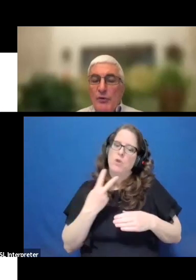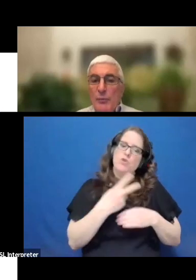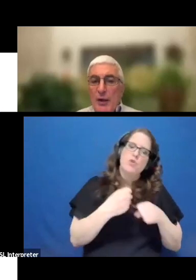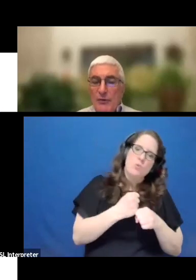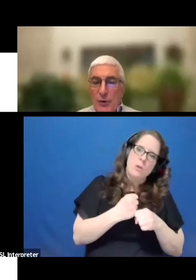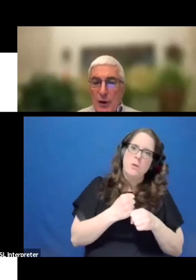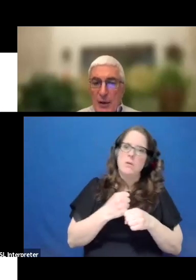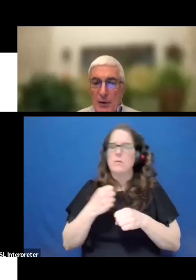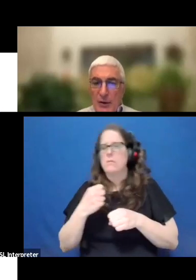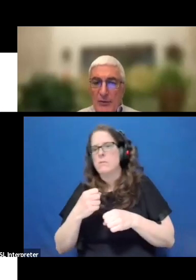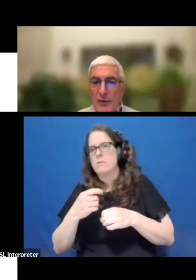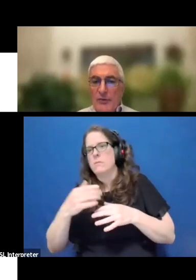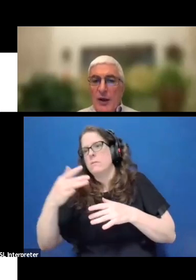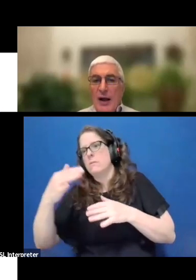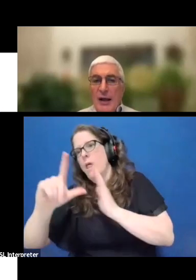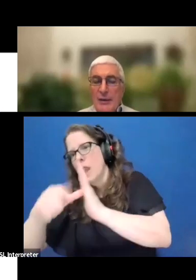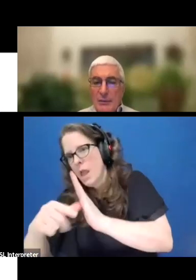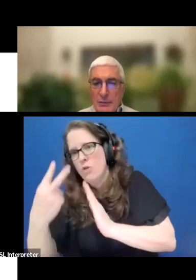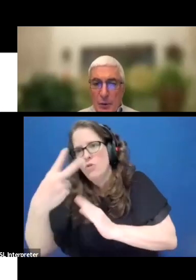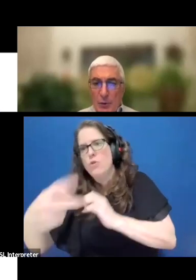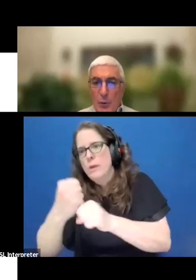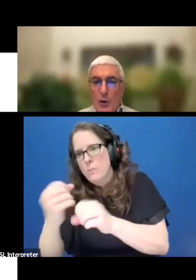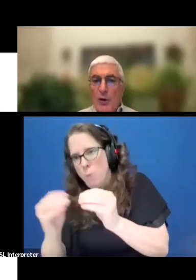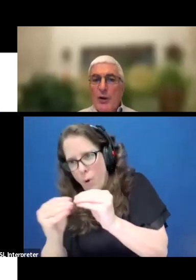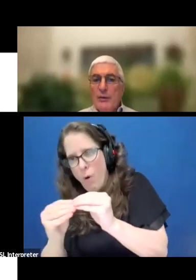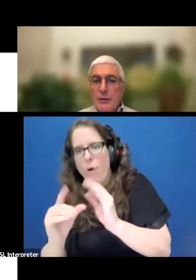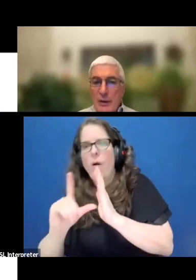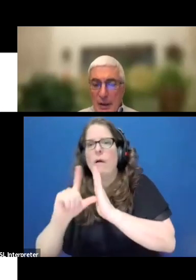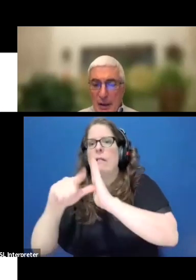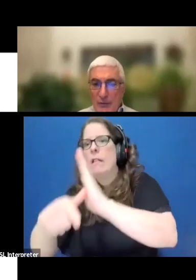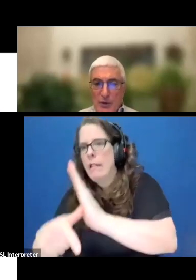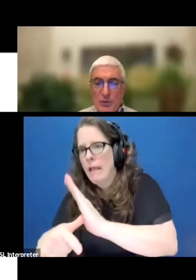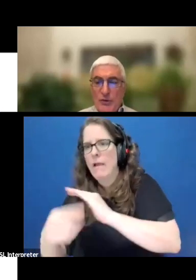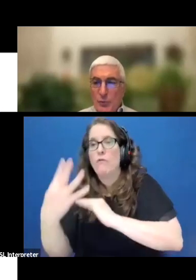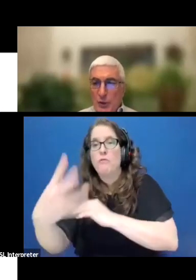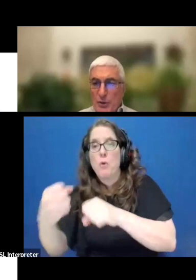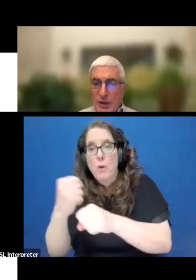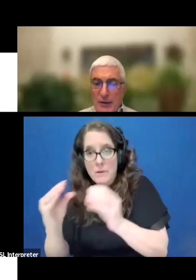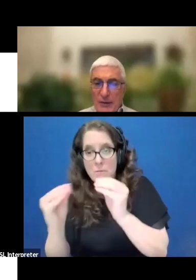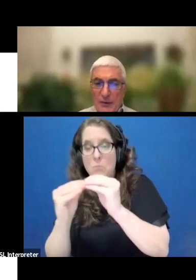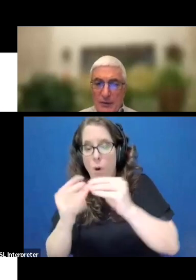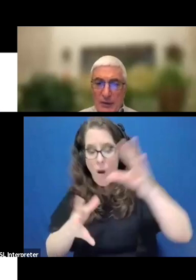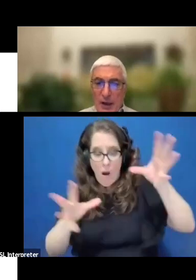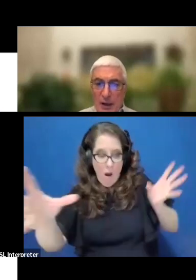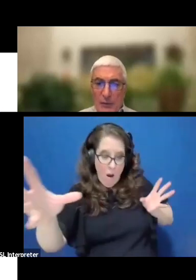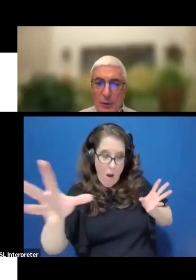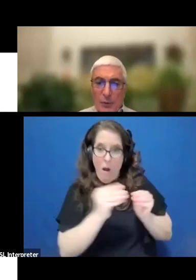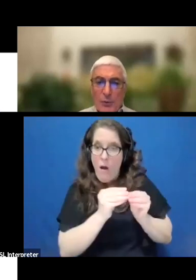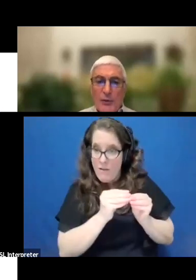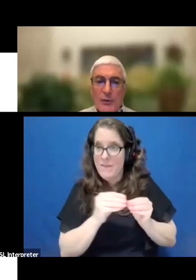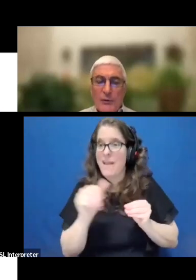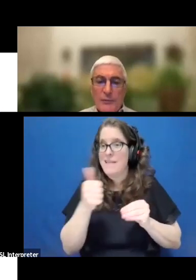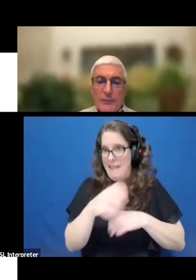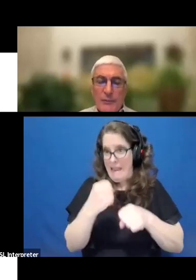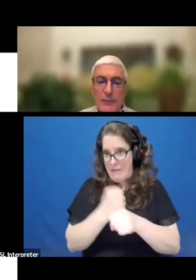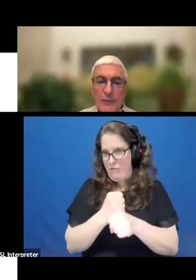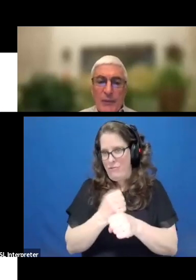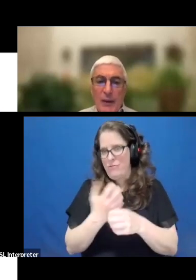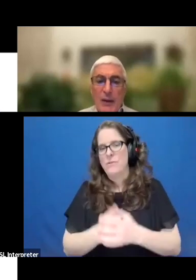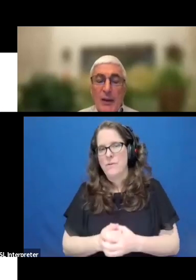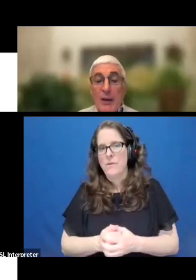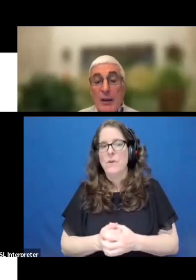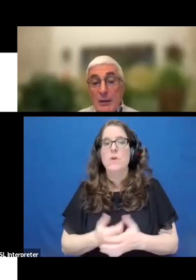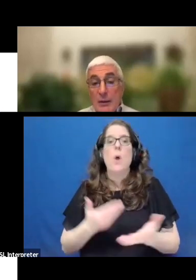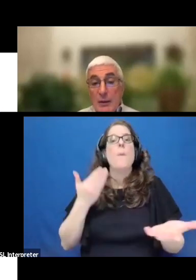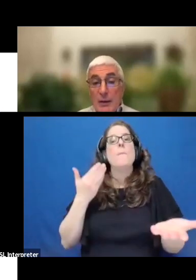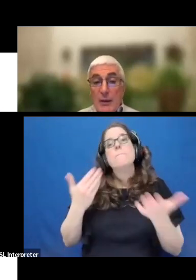So a person might start out on SSI, go to work, and eventually switch to SSDI on their own record.